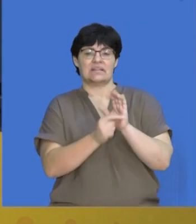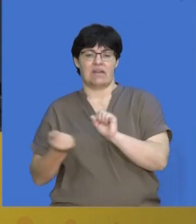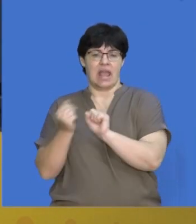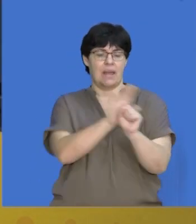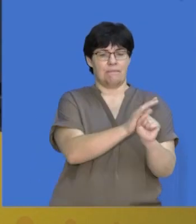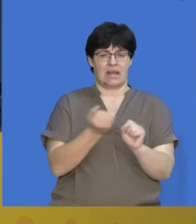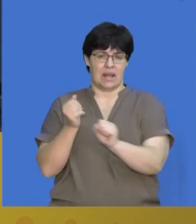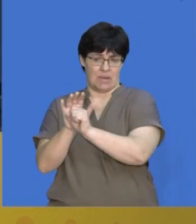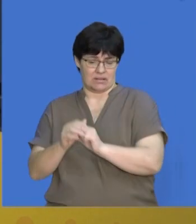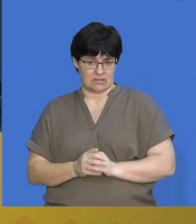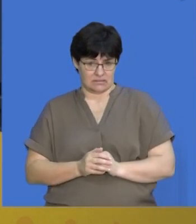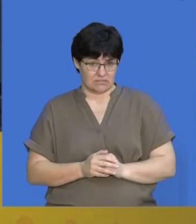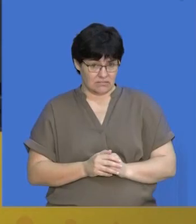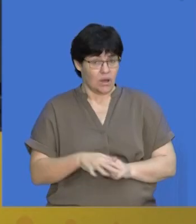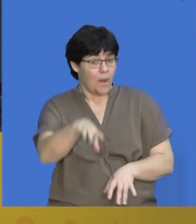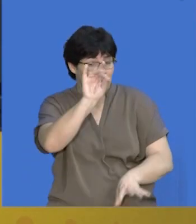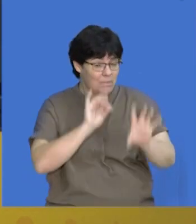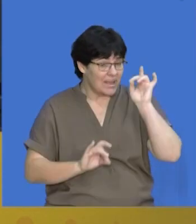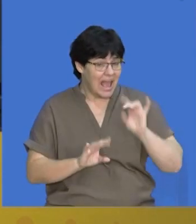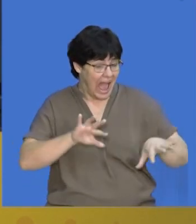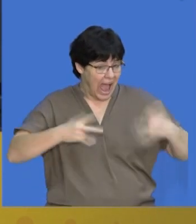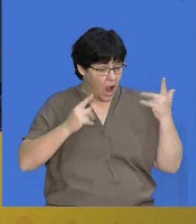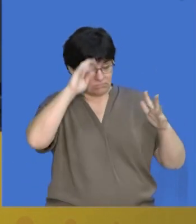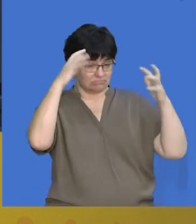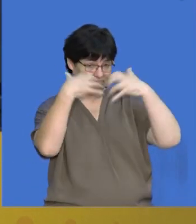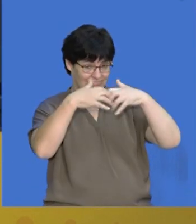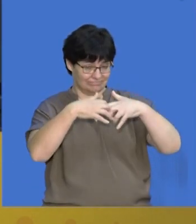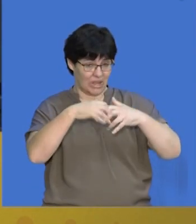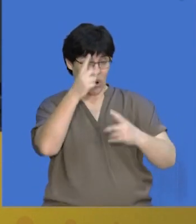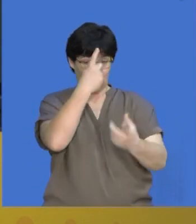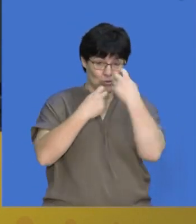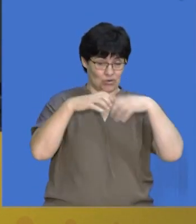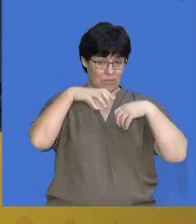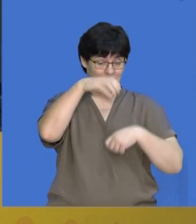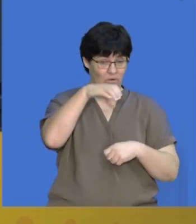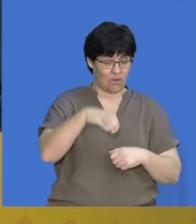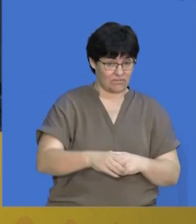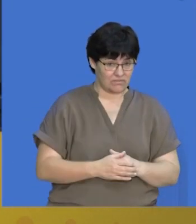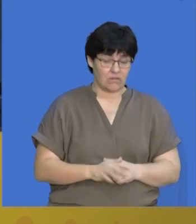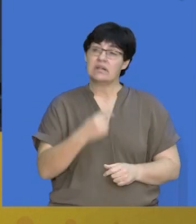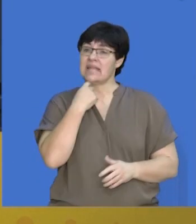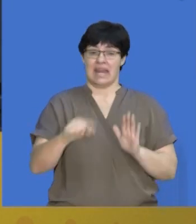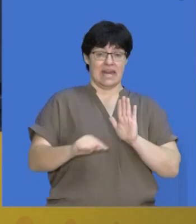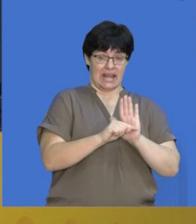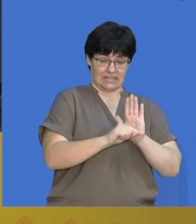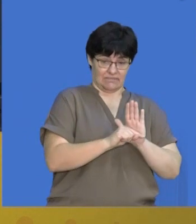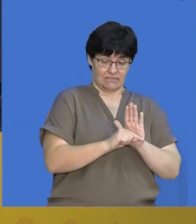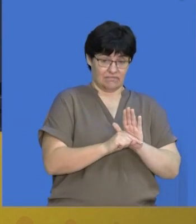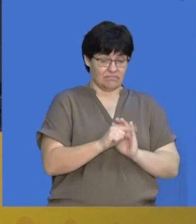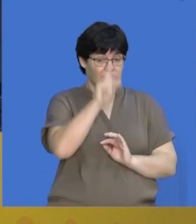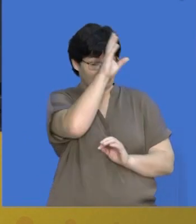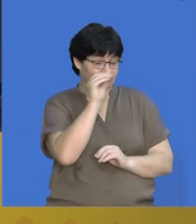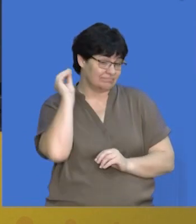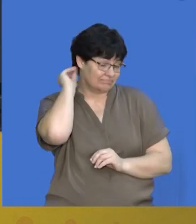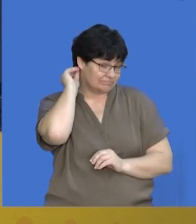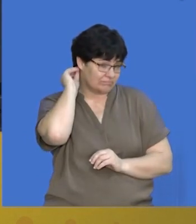impacting. Are you picking up how you need to think about paragraph questions? And when we say negative, remember,